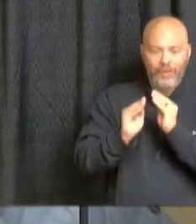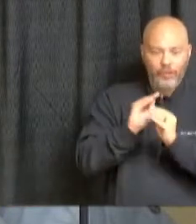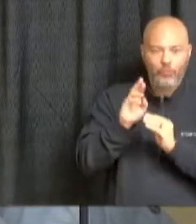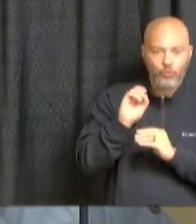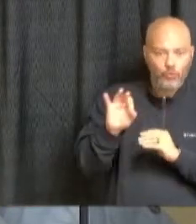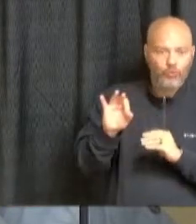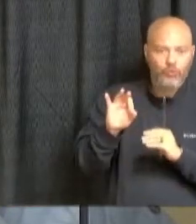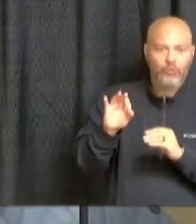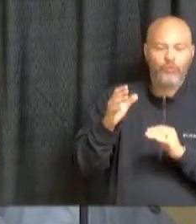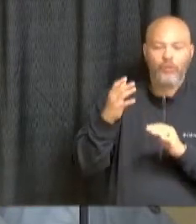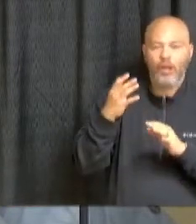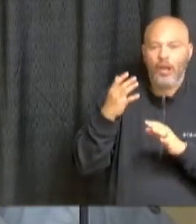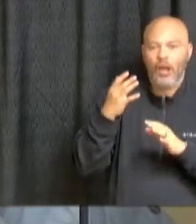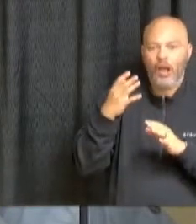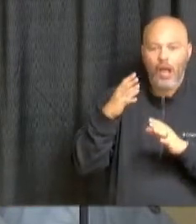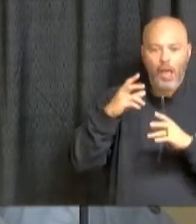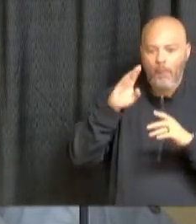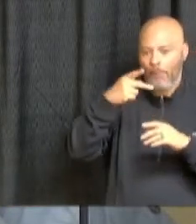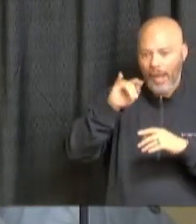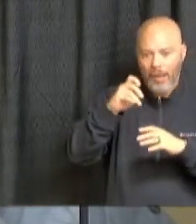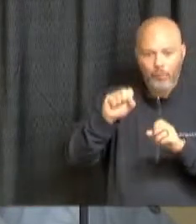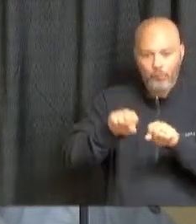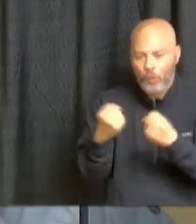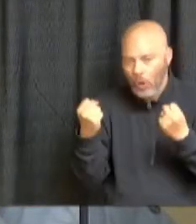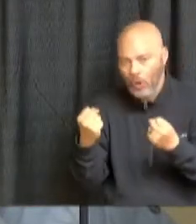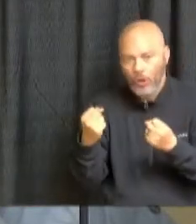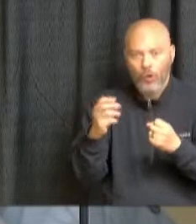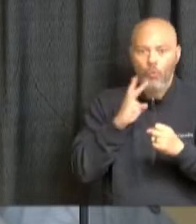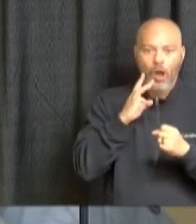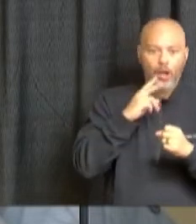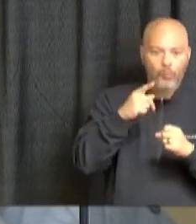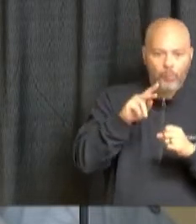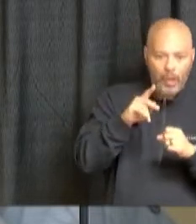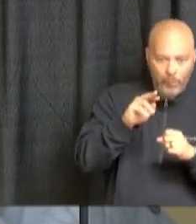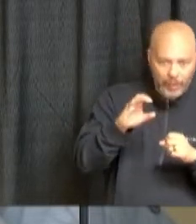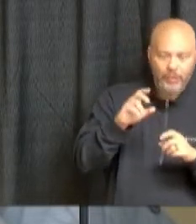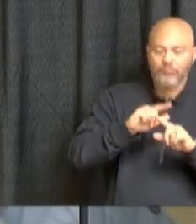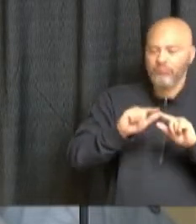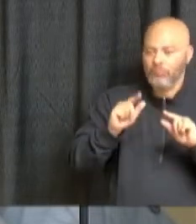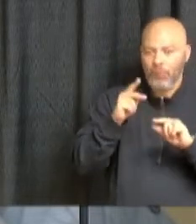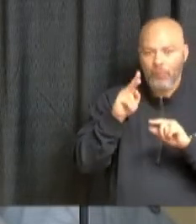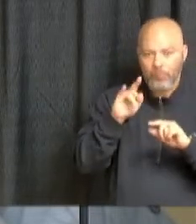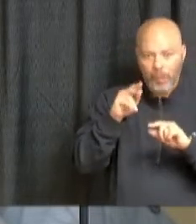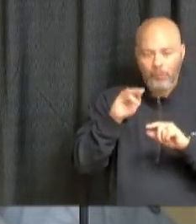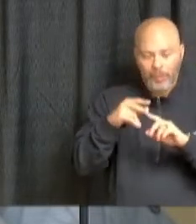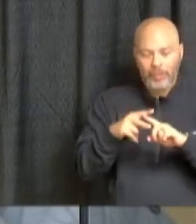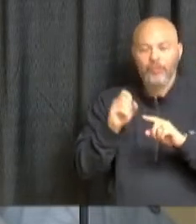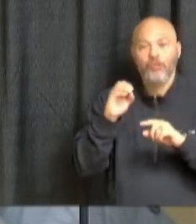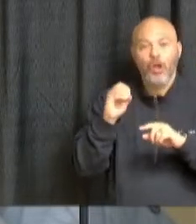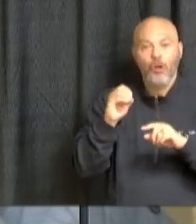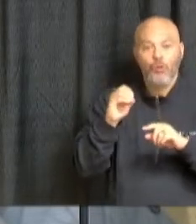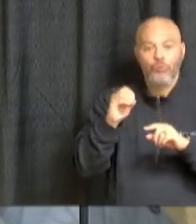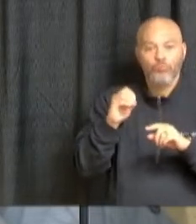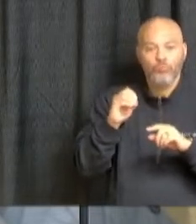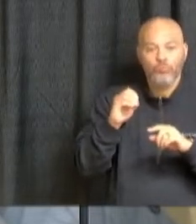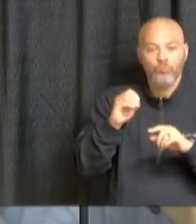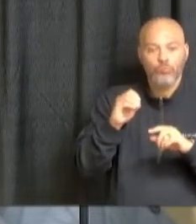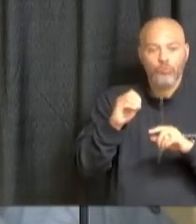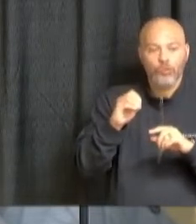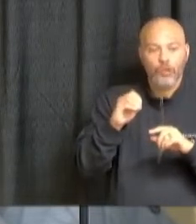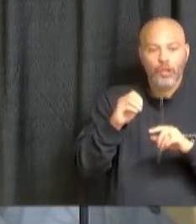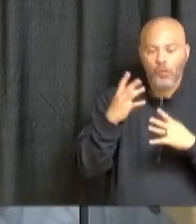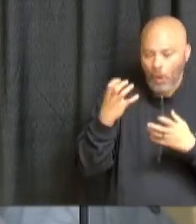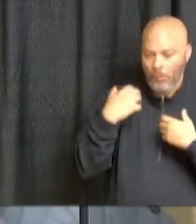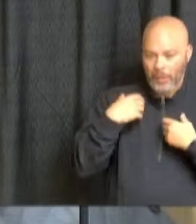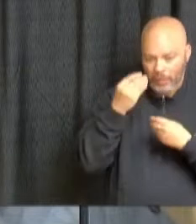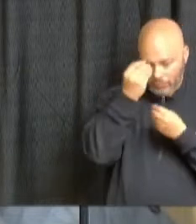those, repairing busted pipes, a lot of plumbing and things like that. So again, they wanted